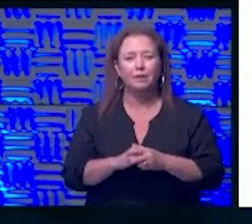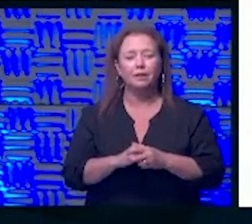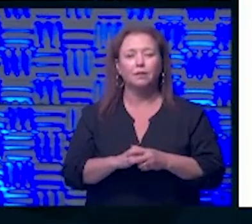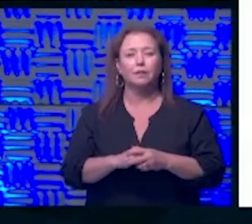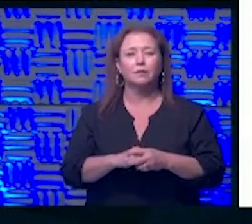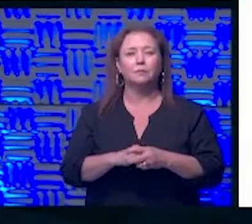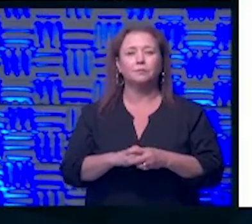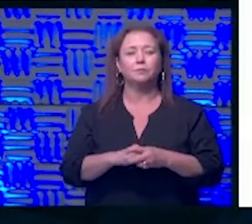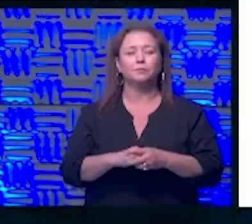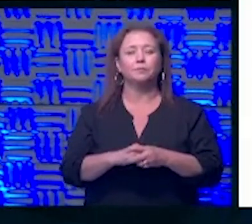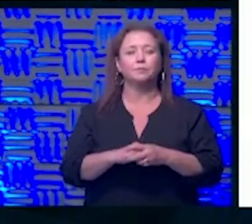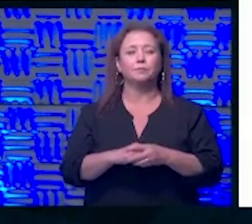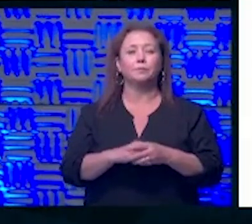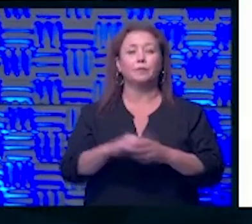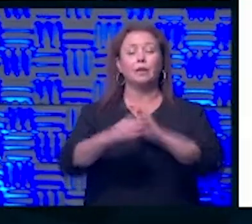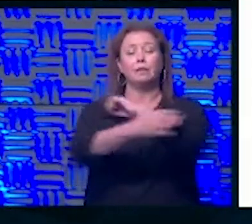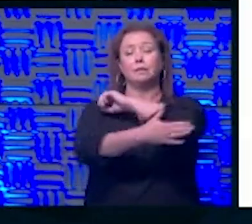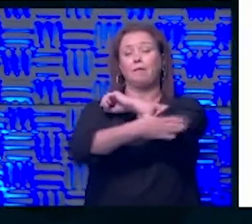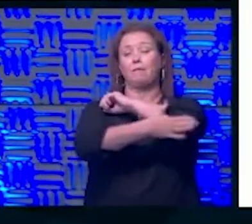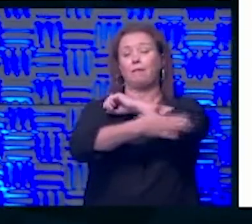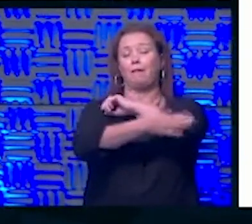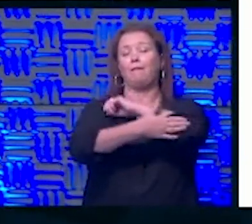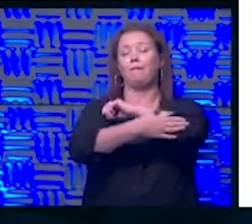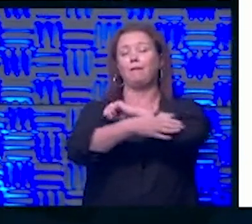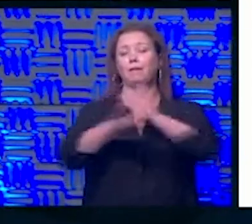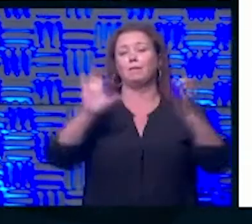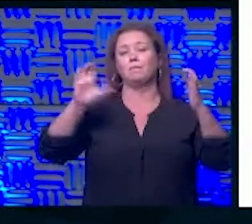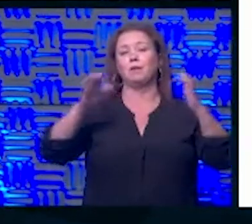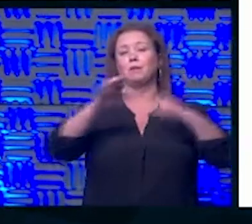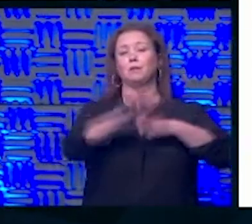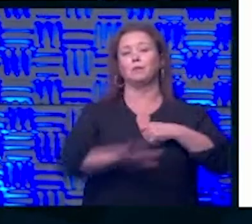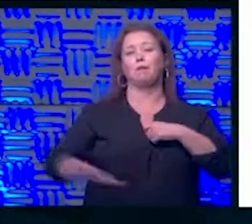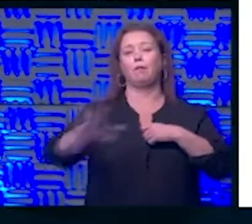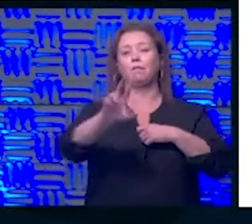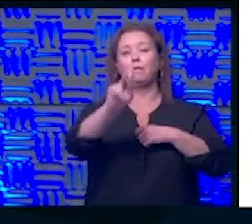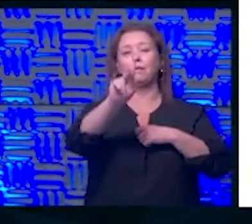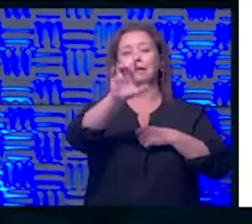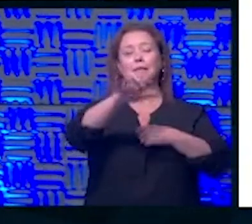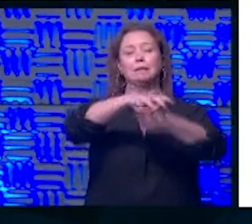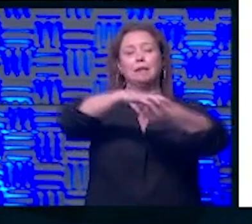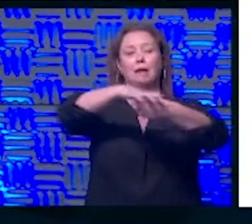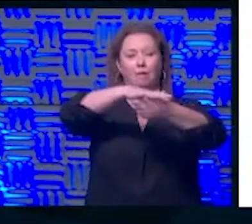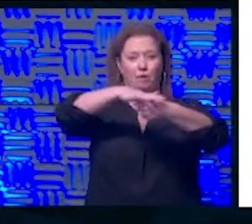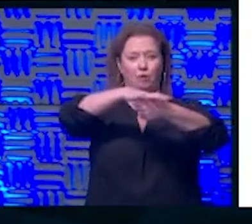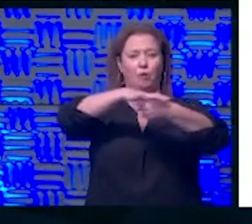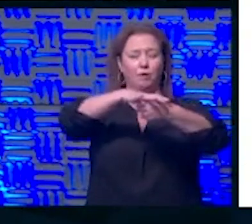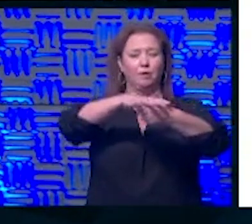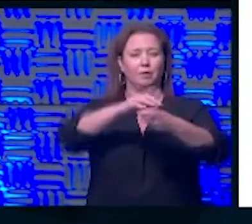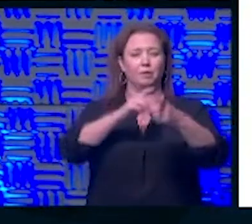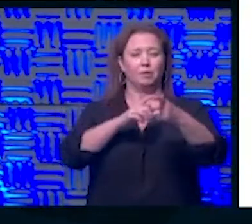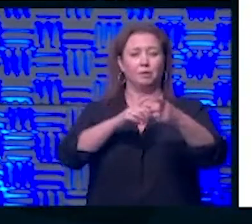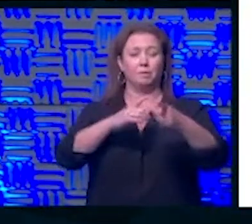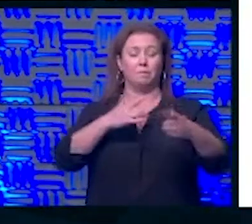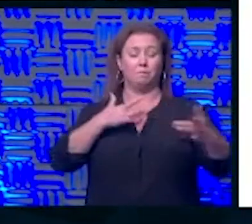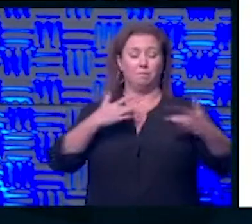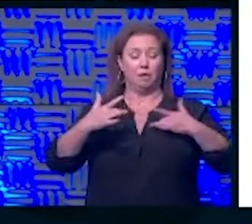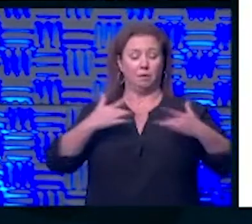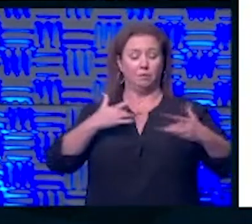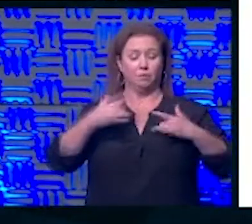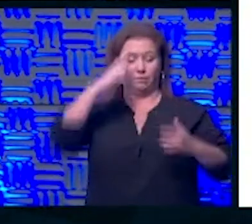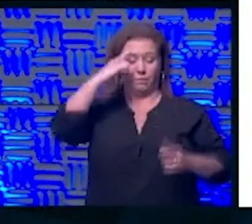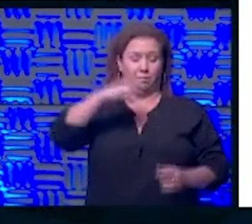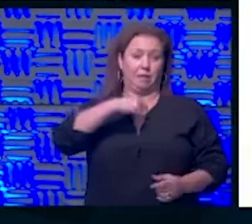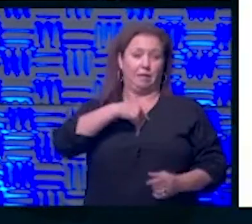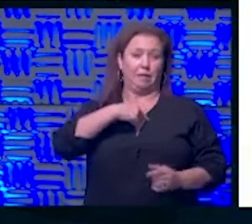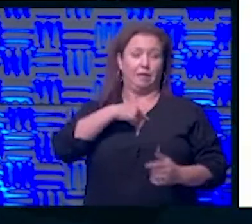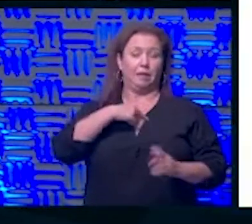metro. This is our county comparison across the different metro jurisdictions, and you know, my concern, of course,